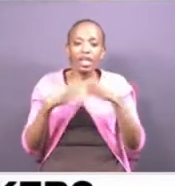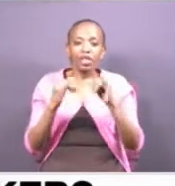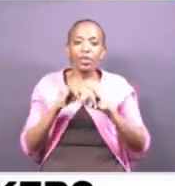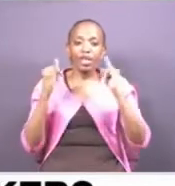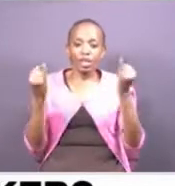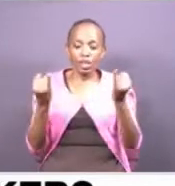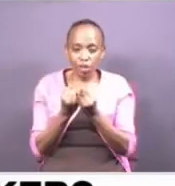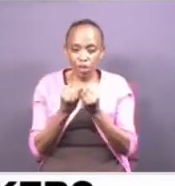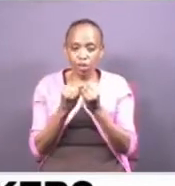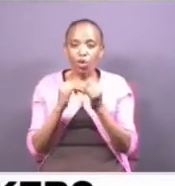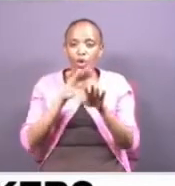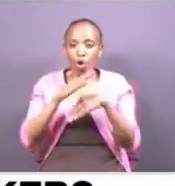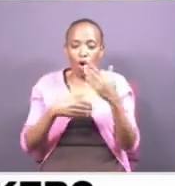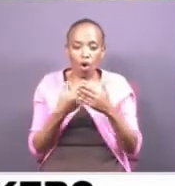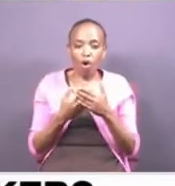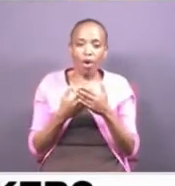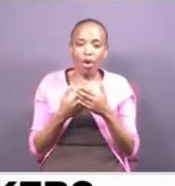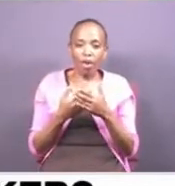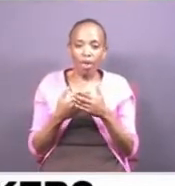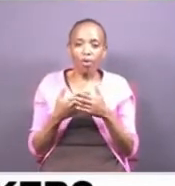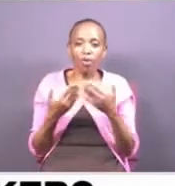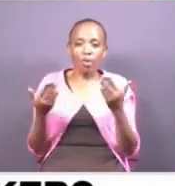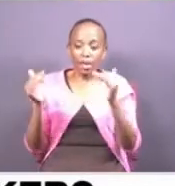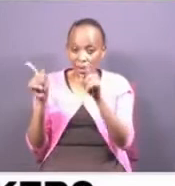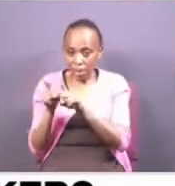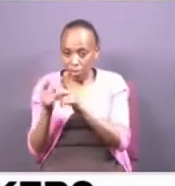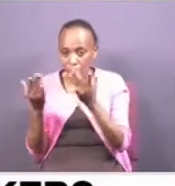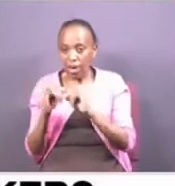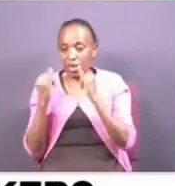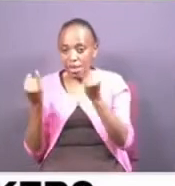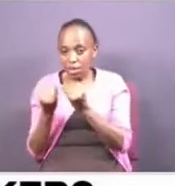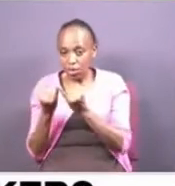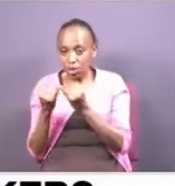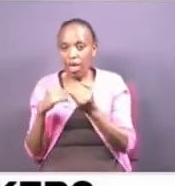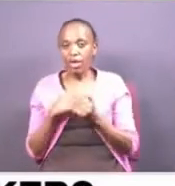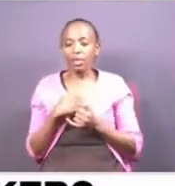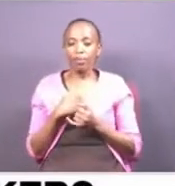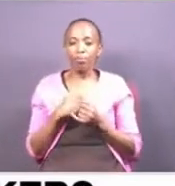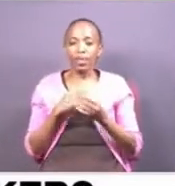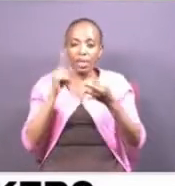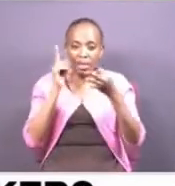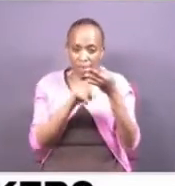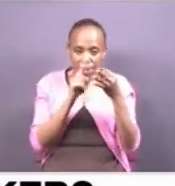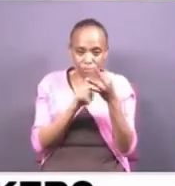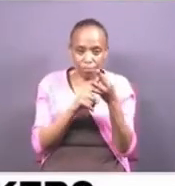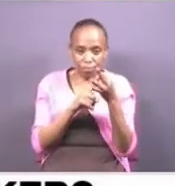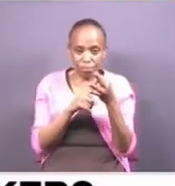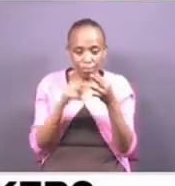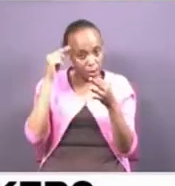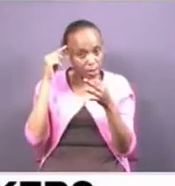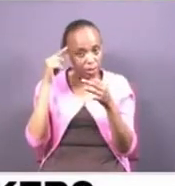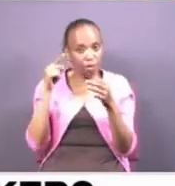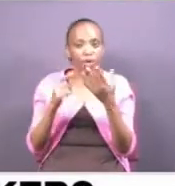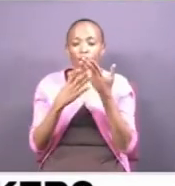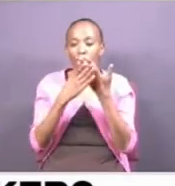institution or its local equivalent where the institution is foreign, and see an original and